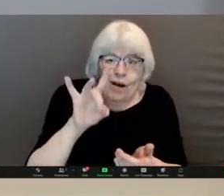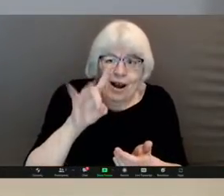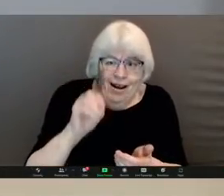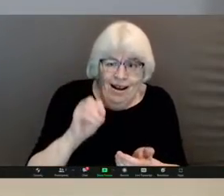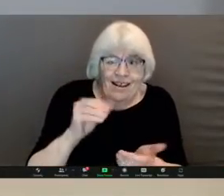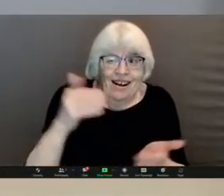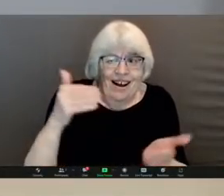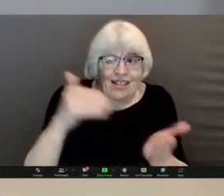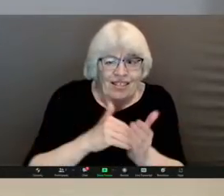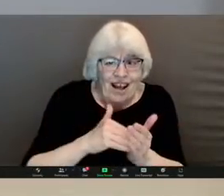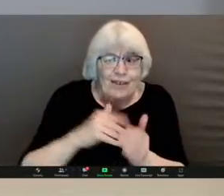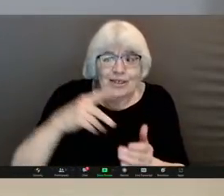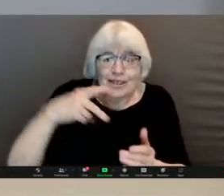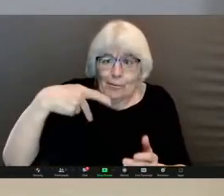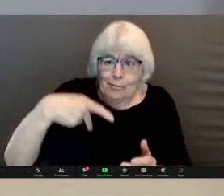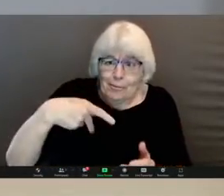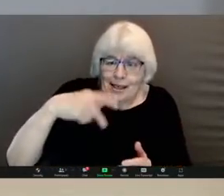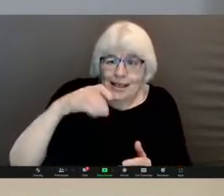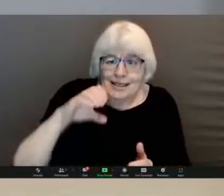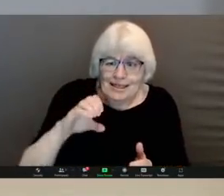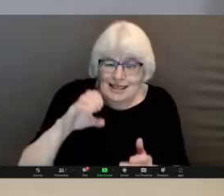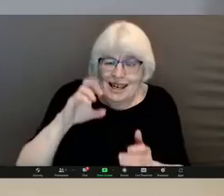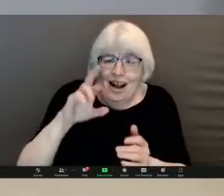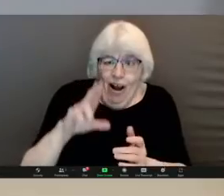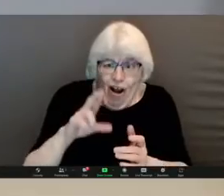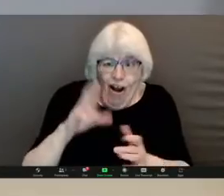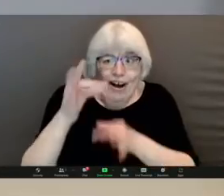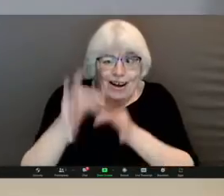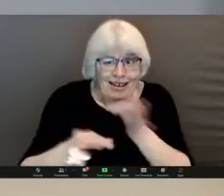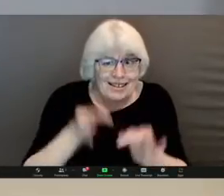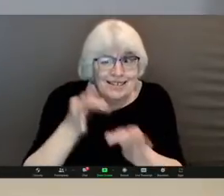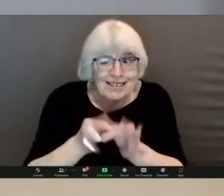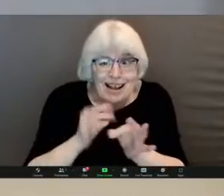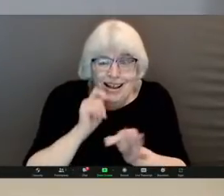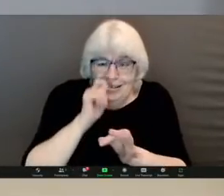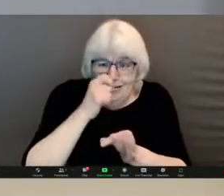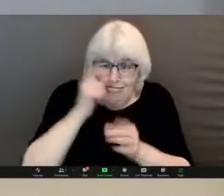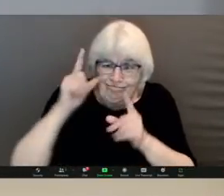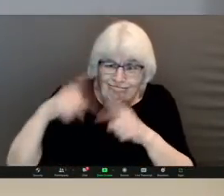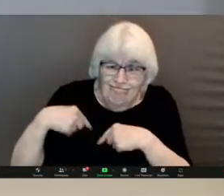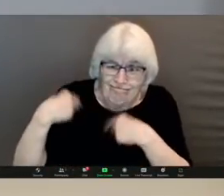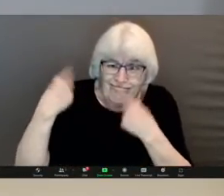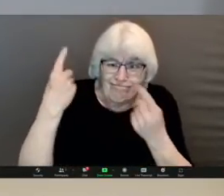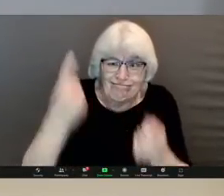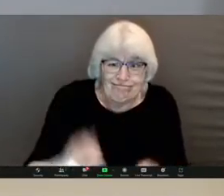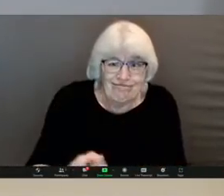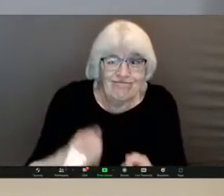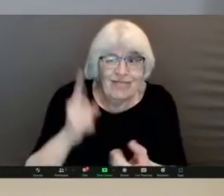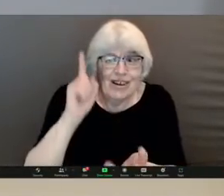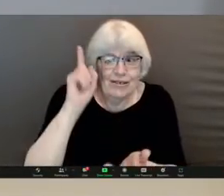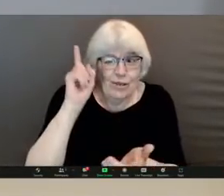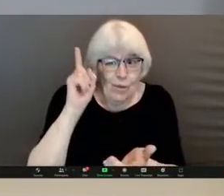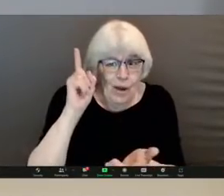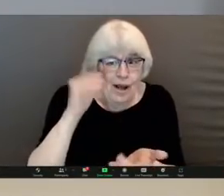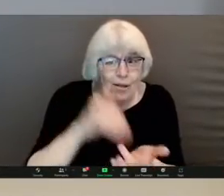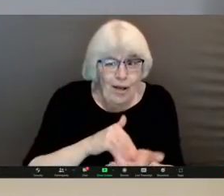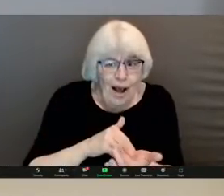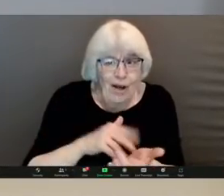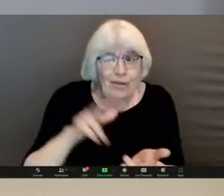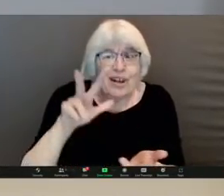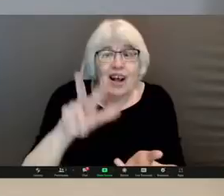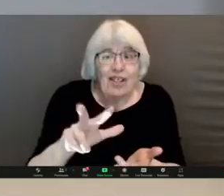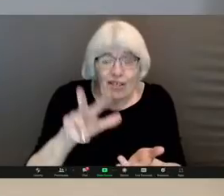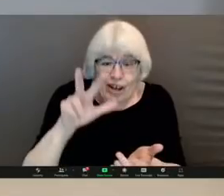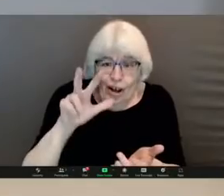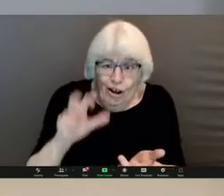including 1,300 in the past week, which is up a few percent from the week before. And in